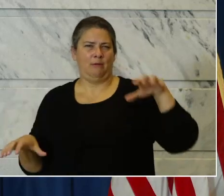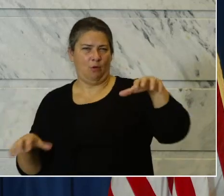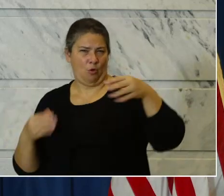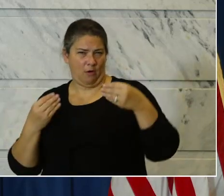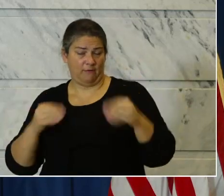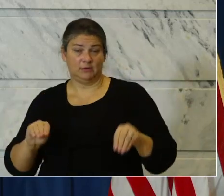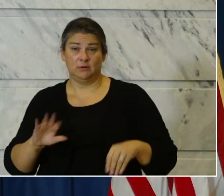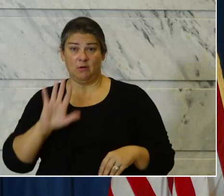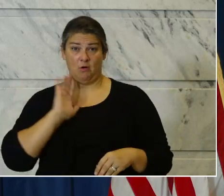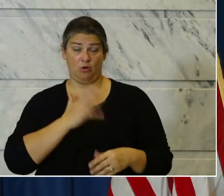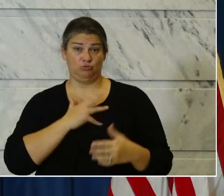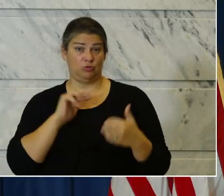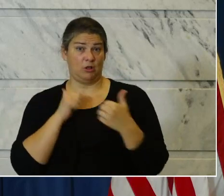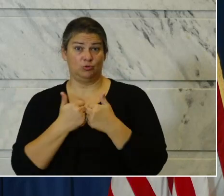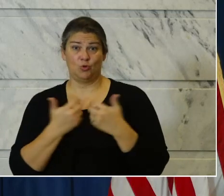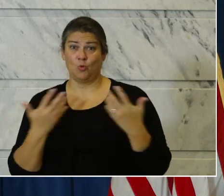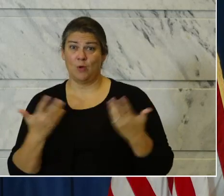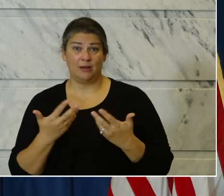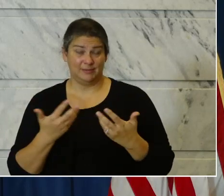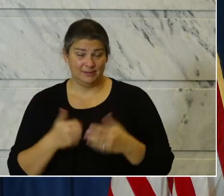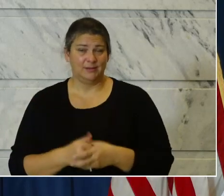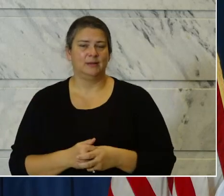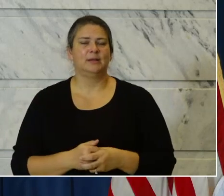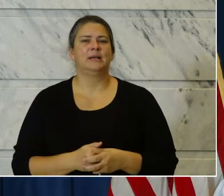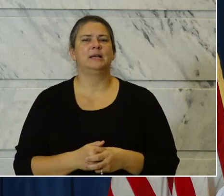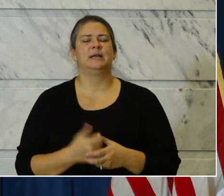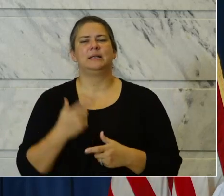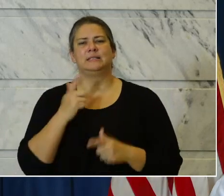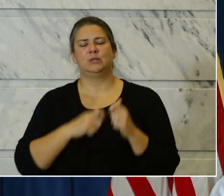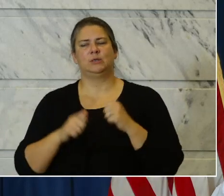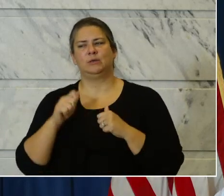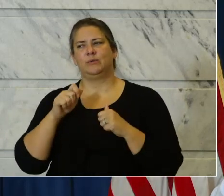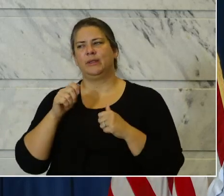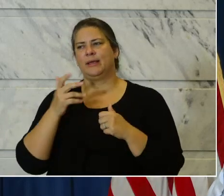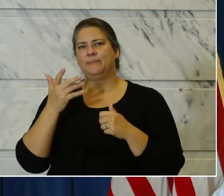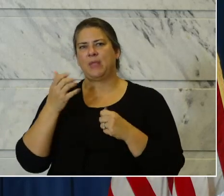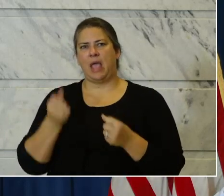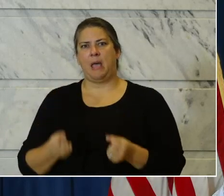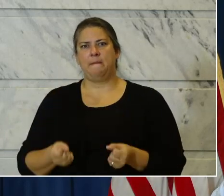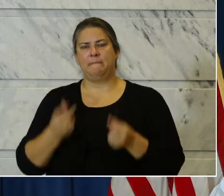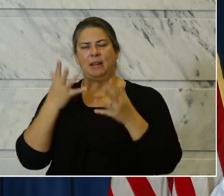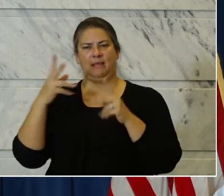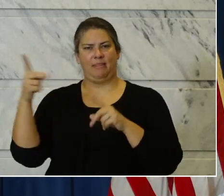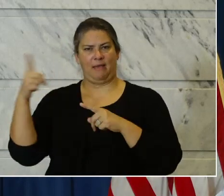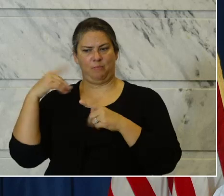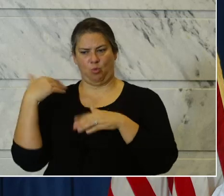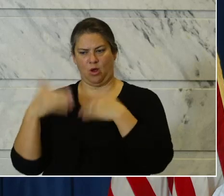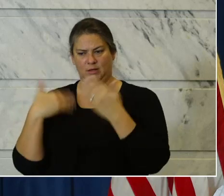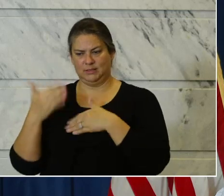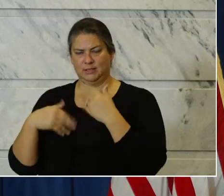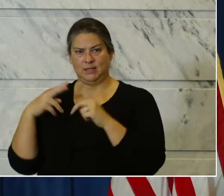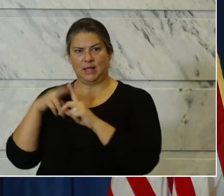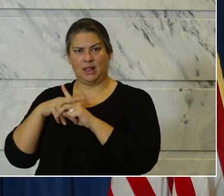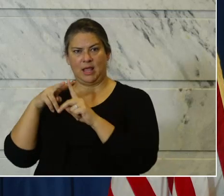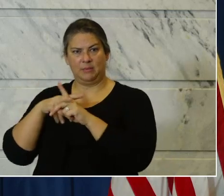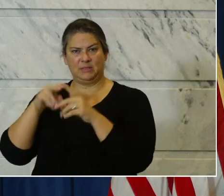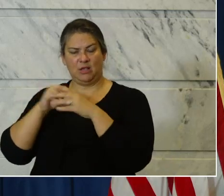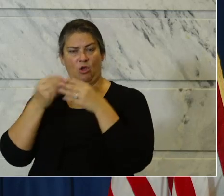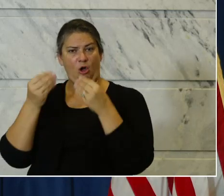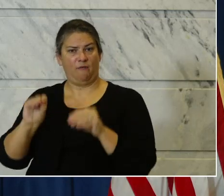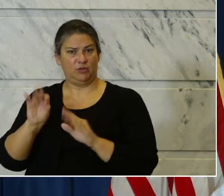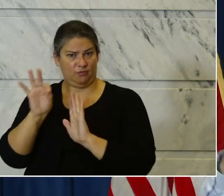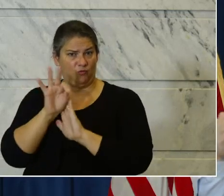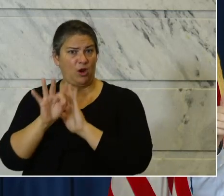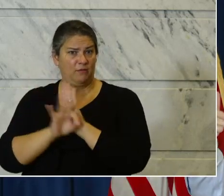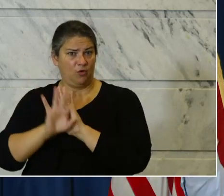is we have been able to see, even with the same employees, the number of claims they process when they're in the office in Frankfurt